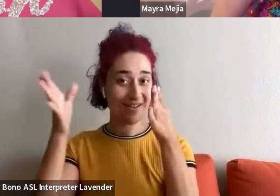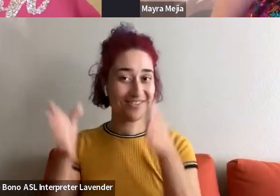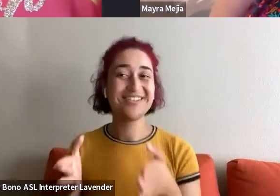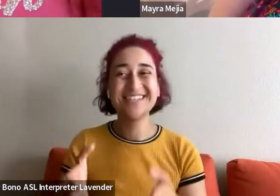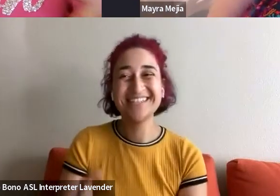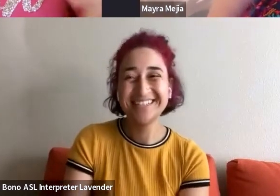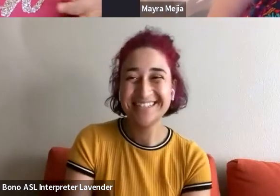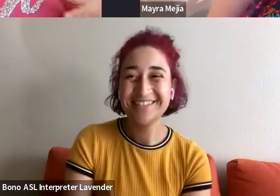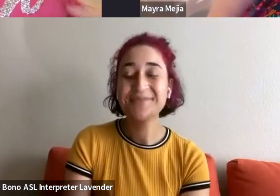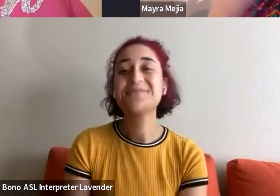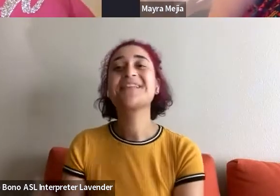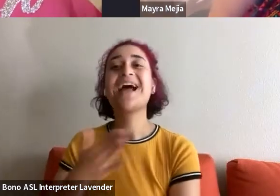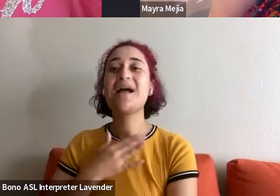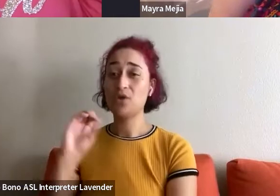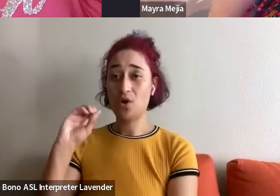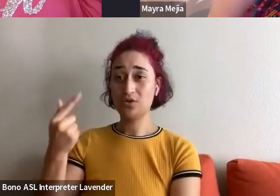No, I'm an OG.